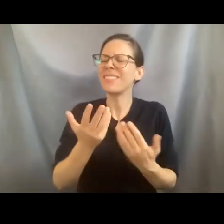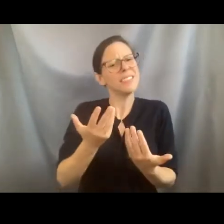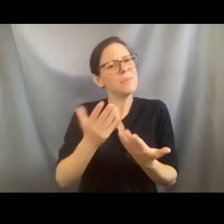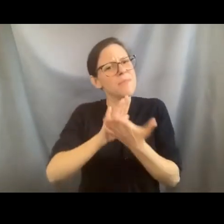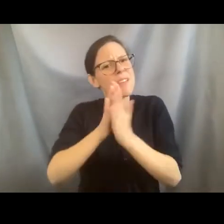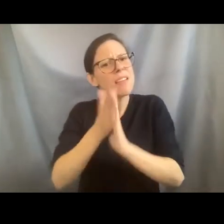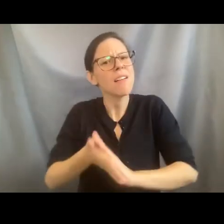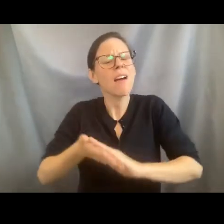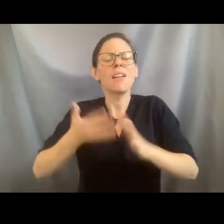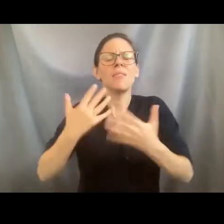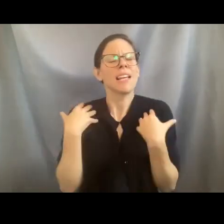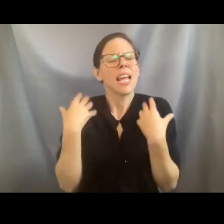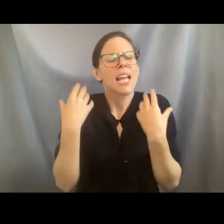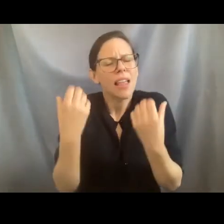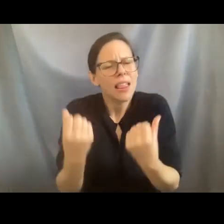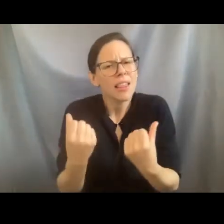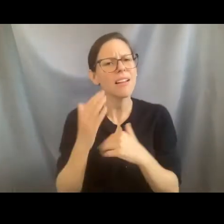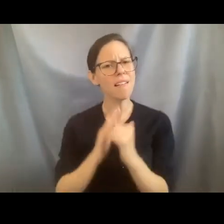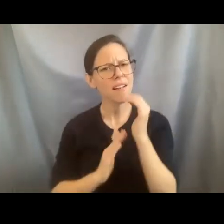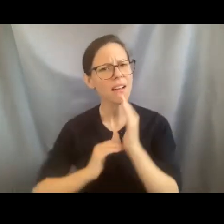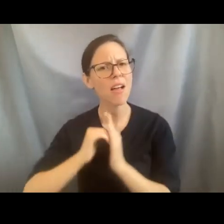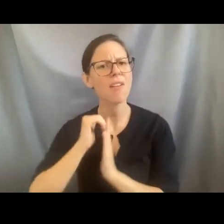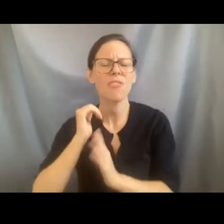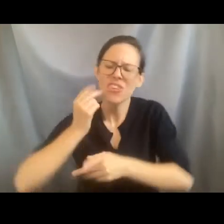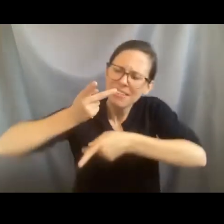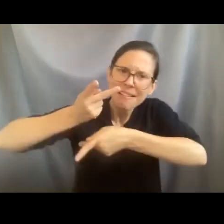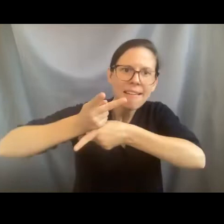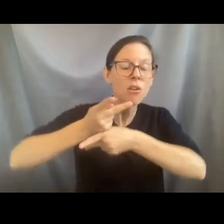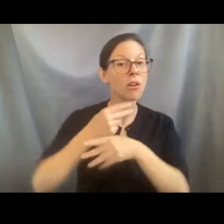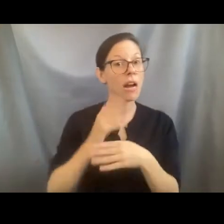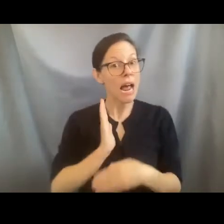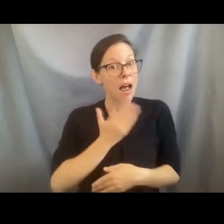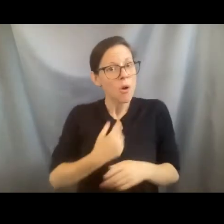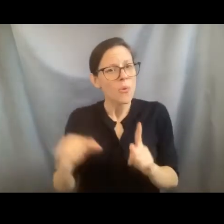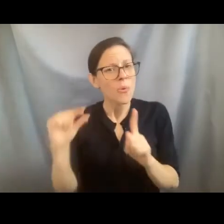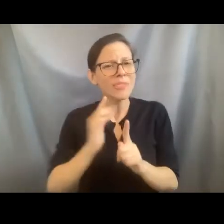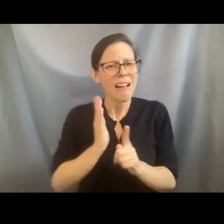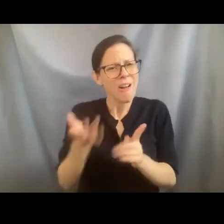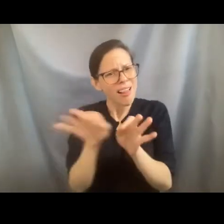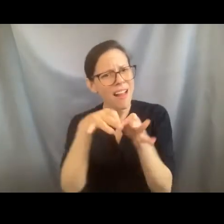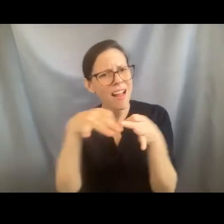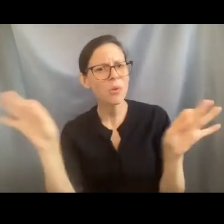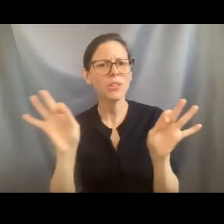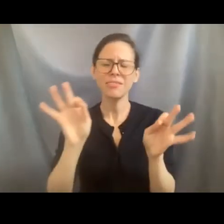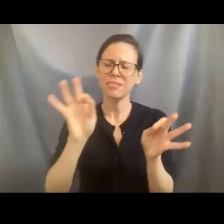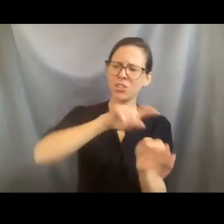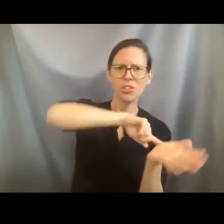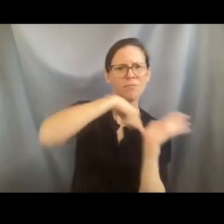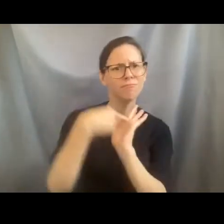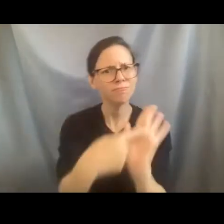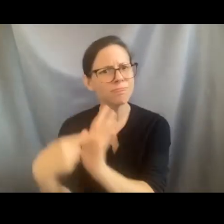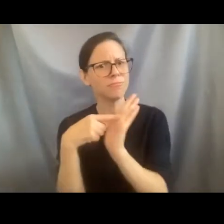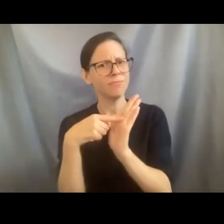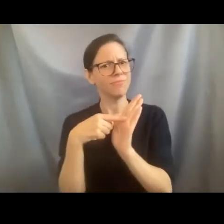care. Let our words and the language we use also show that we are